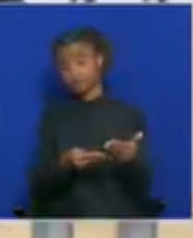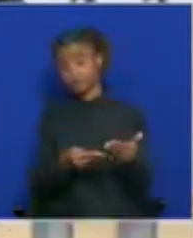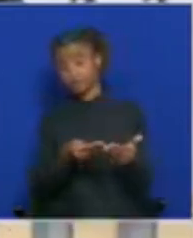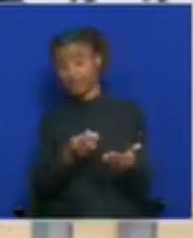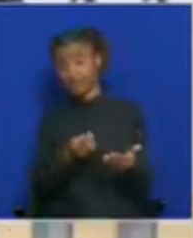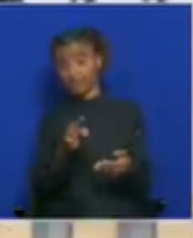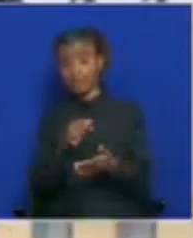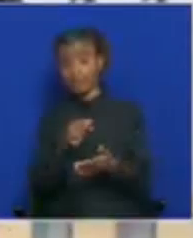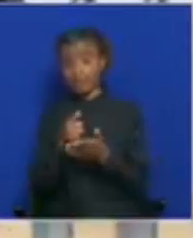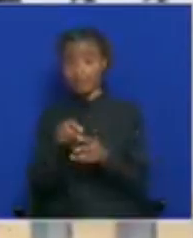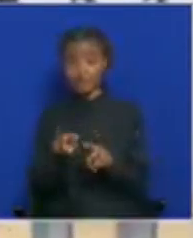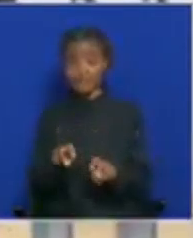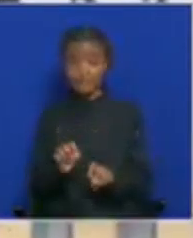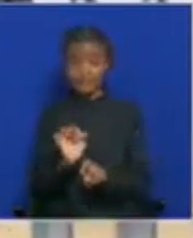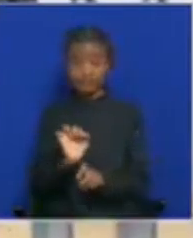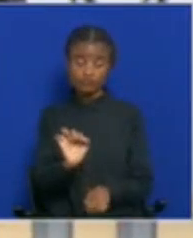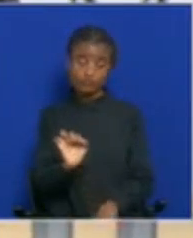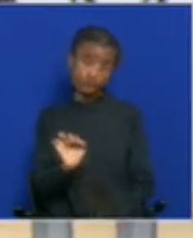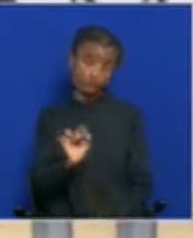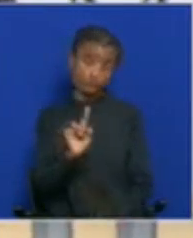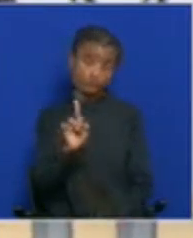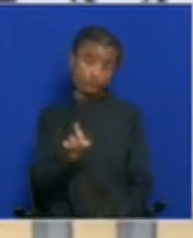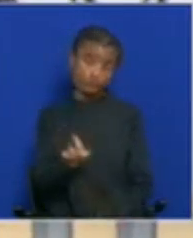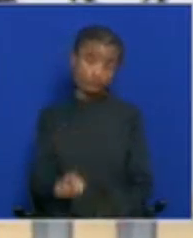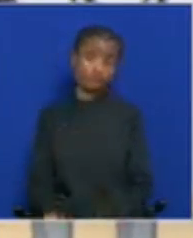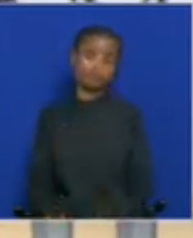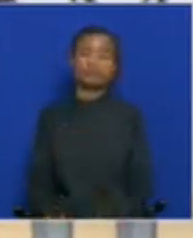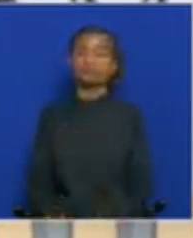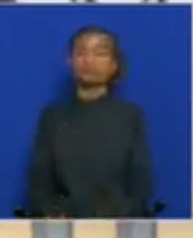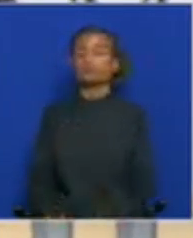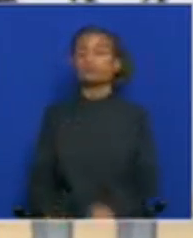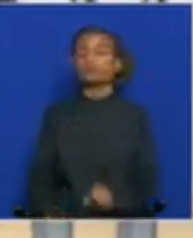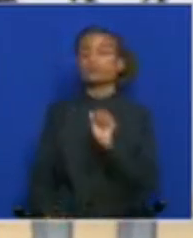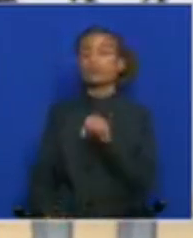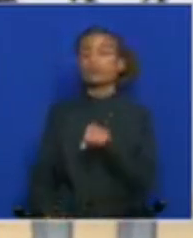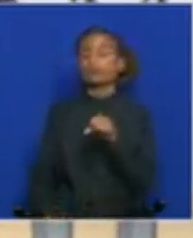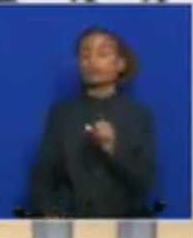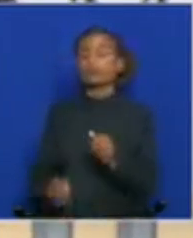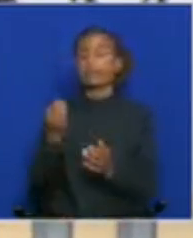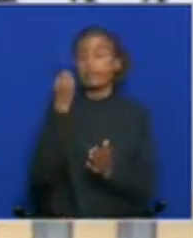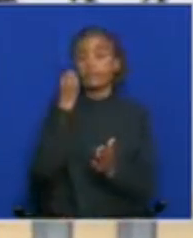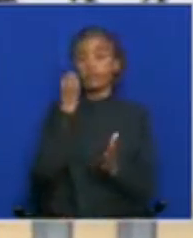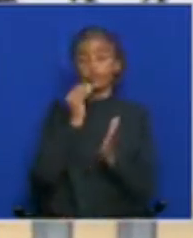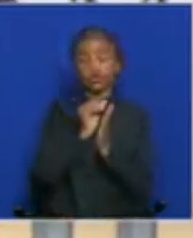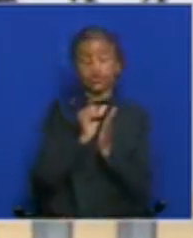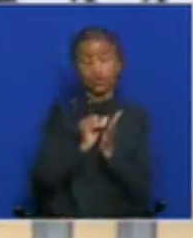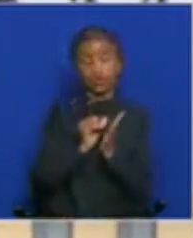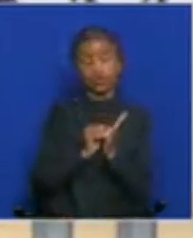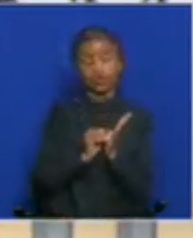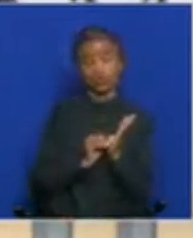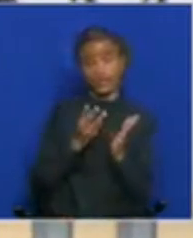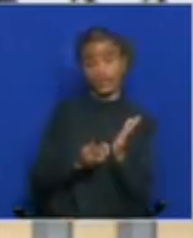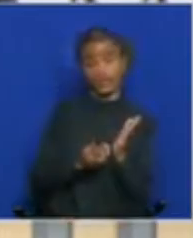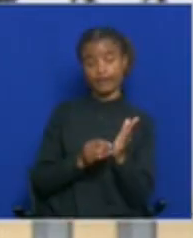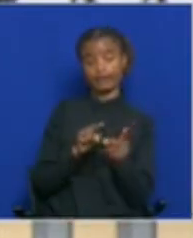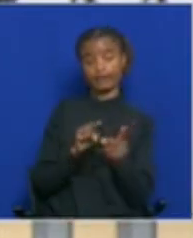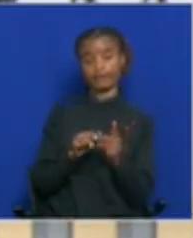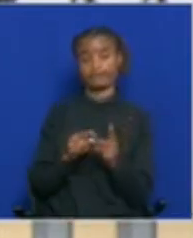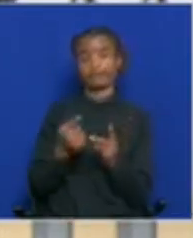Well, there were information notes, there were some entries that were made on the diary,